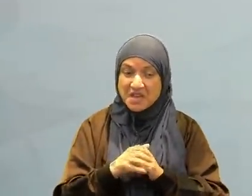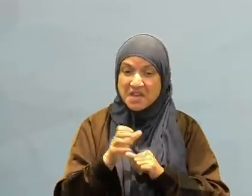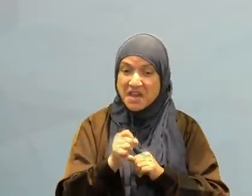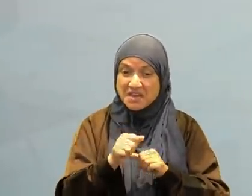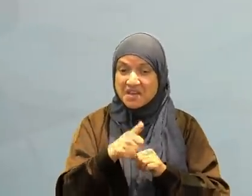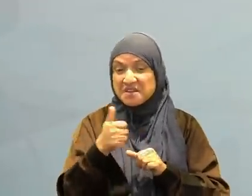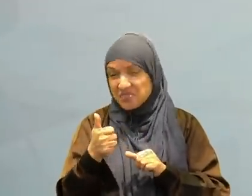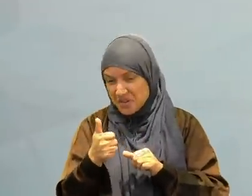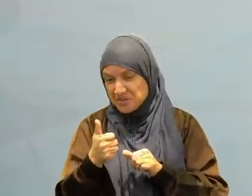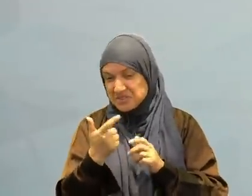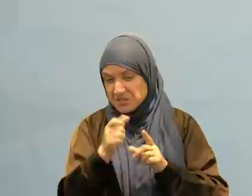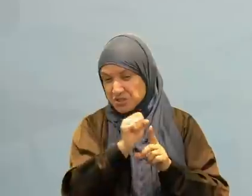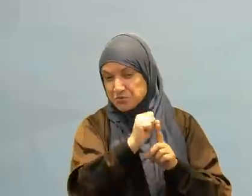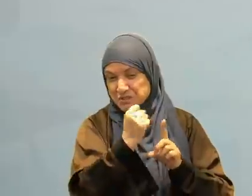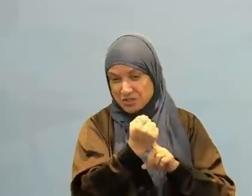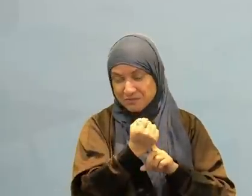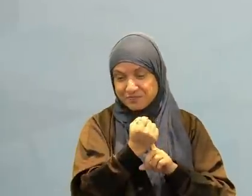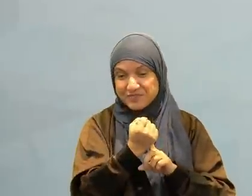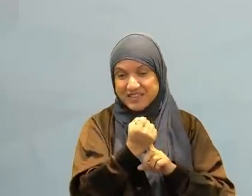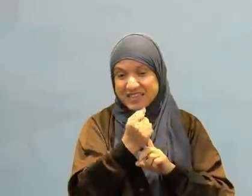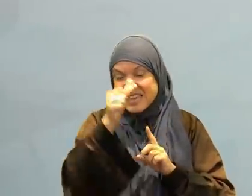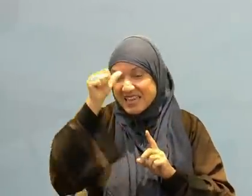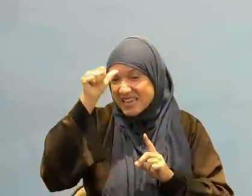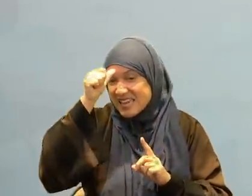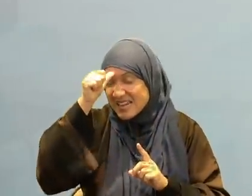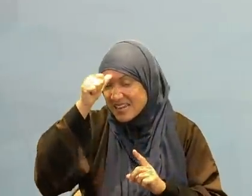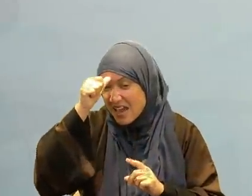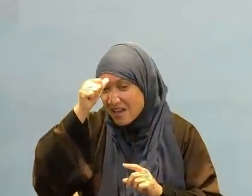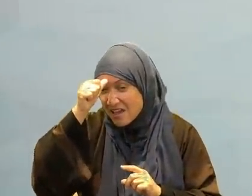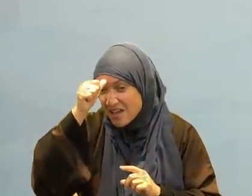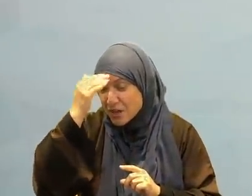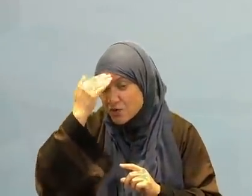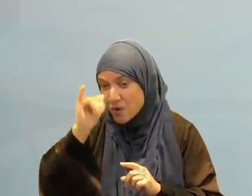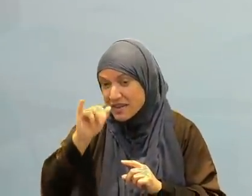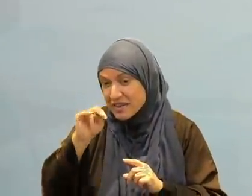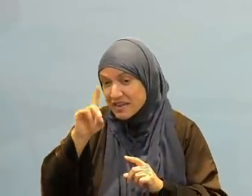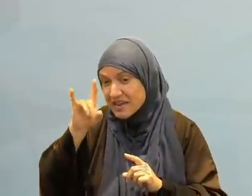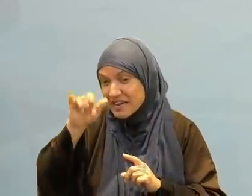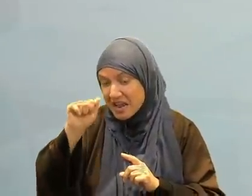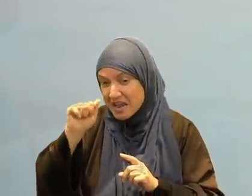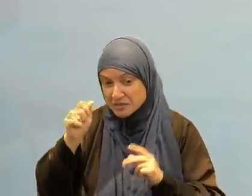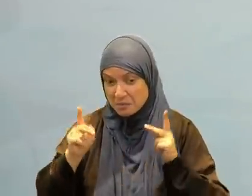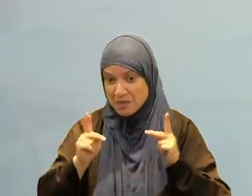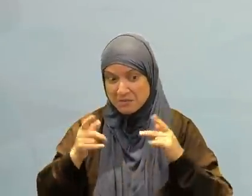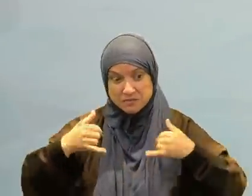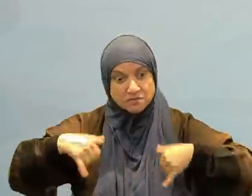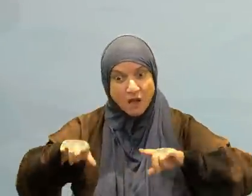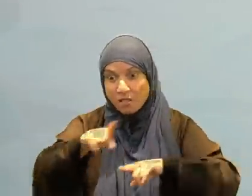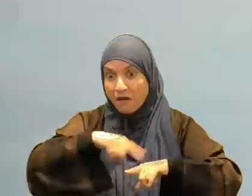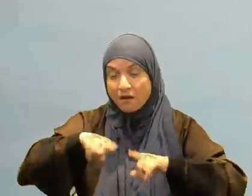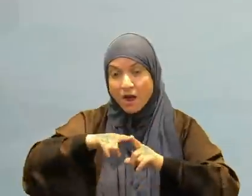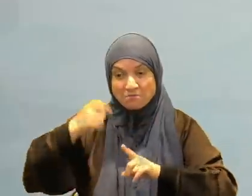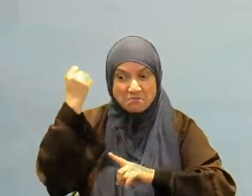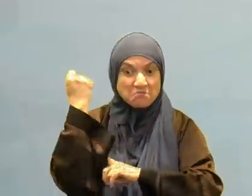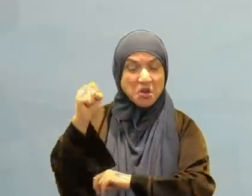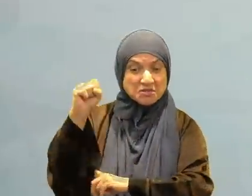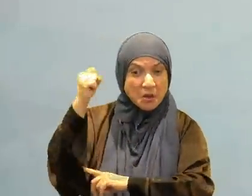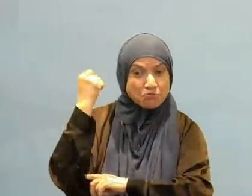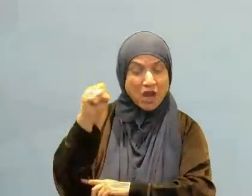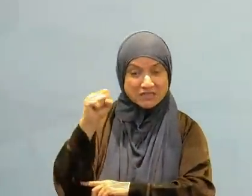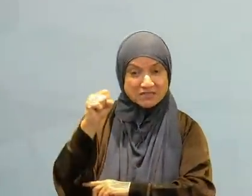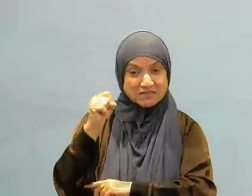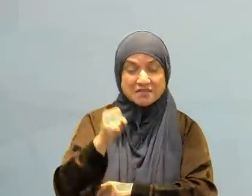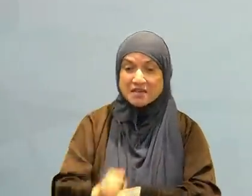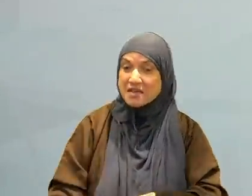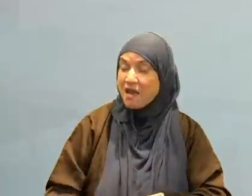and riots and the same types of bigoted sentiments that you see in front of Al-Aqsa. People holding sticks